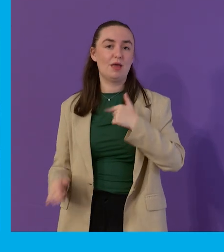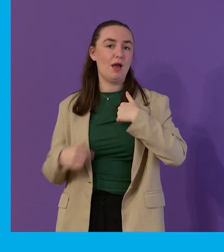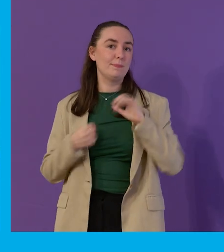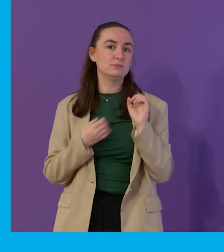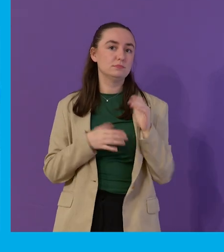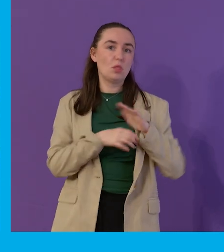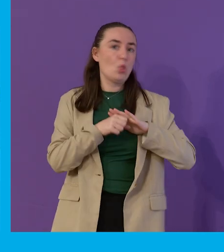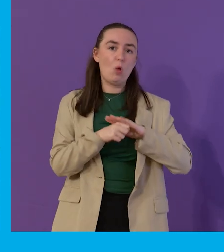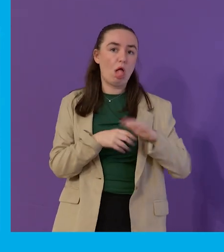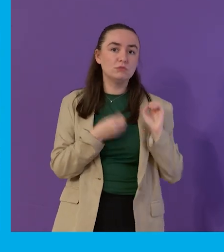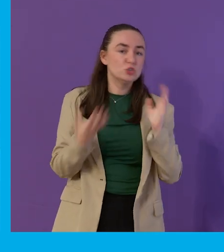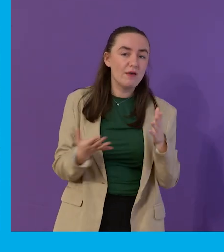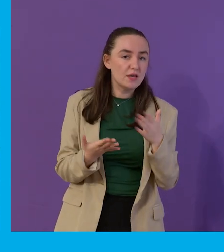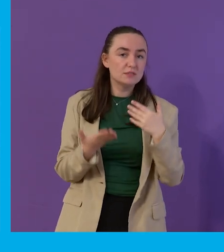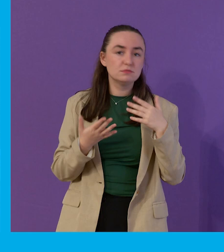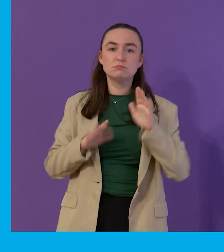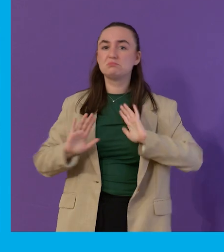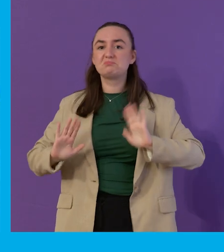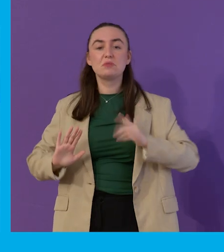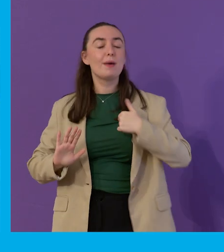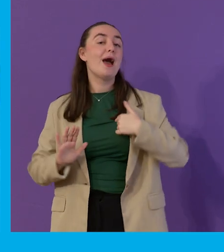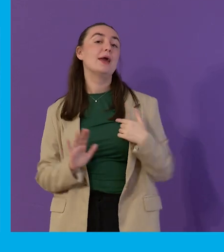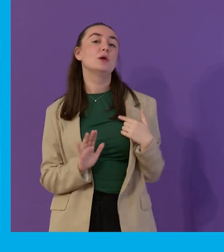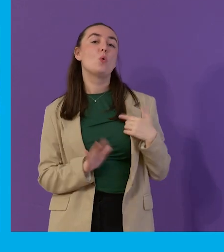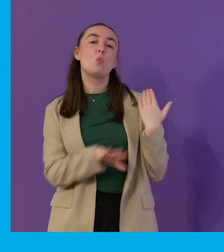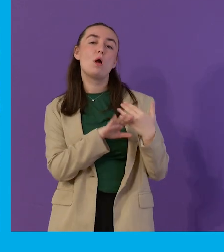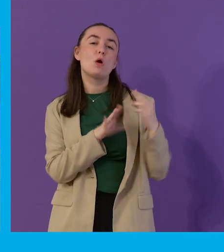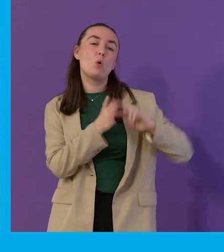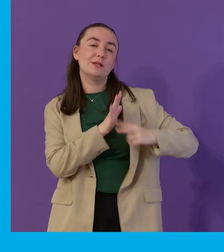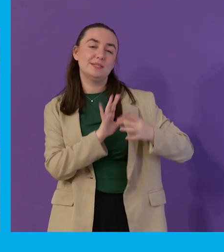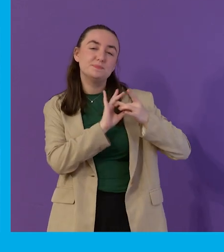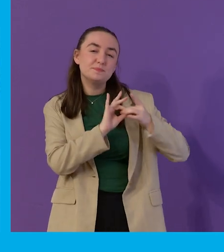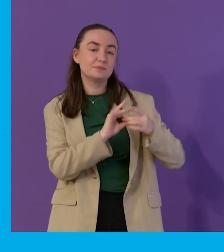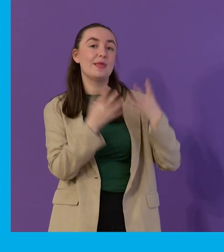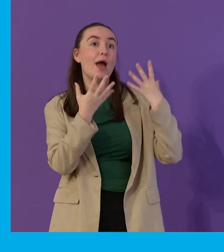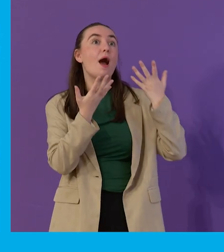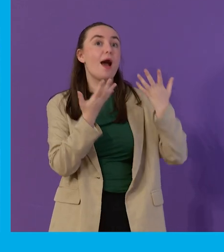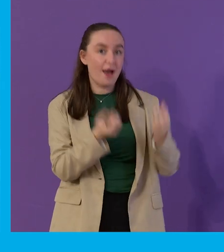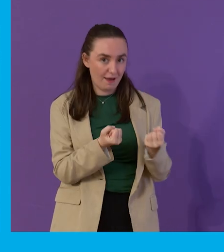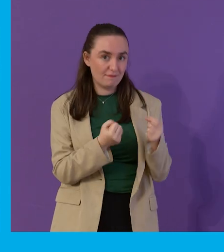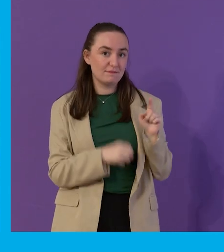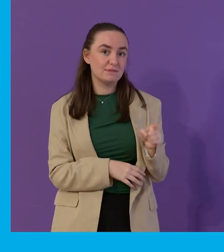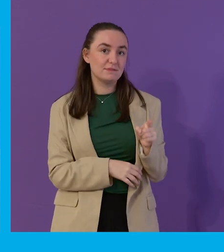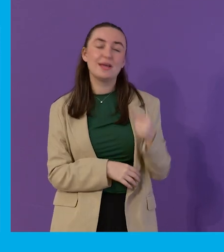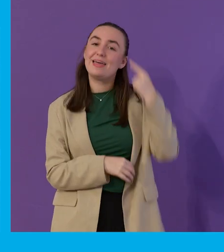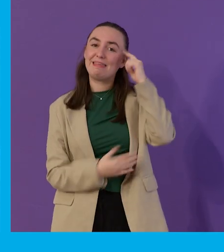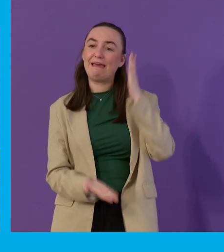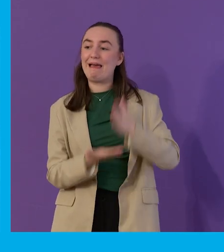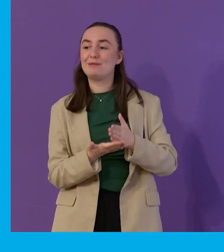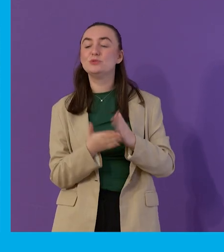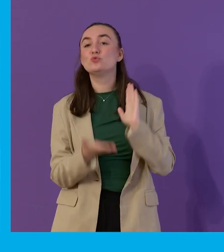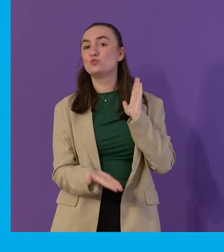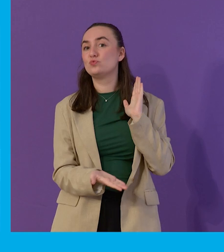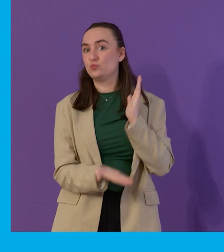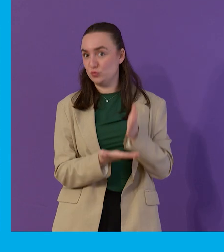do work very closely with people and organisations who are and have done for many years. I think it is objectively true in